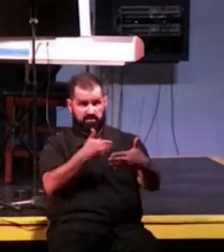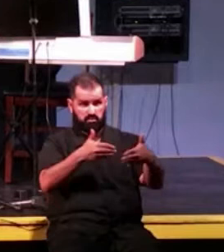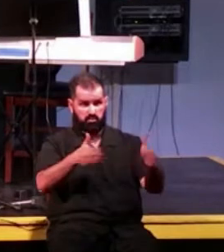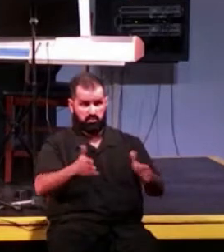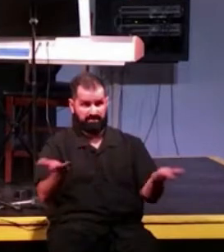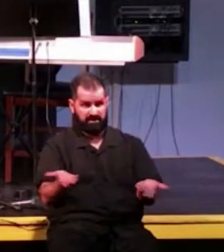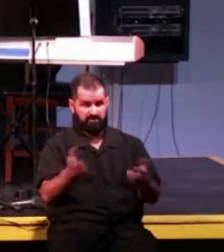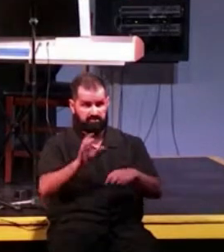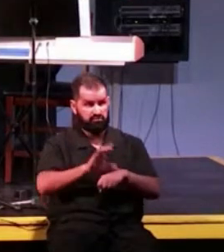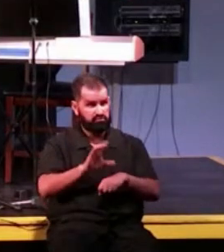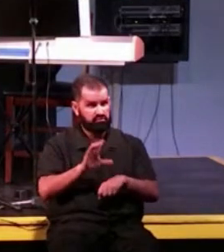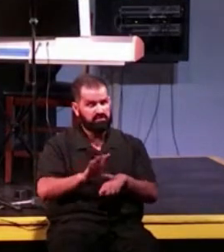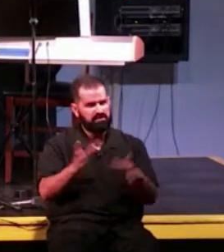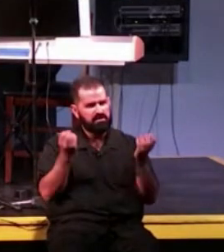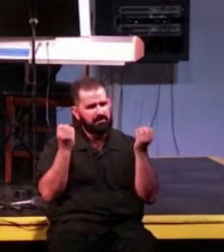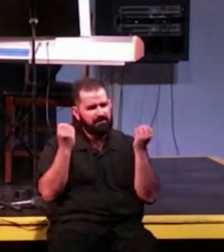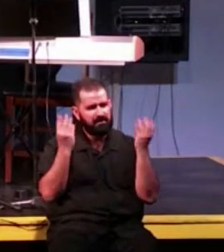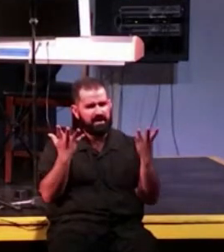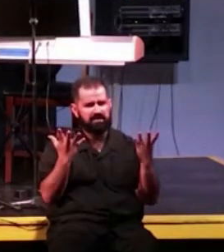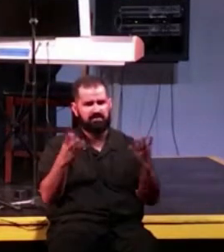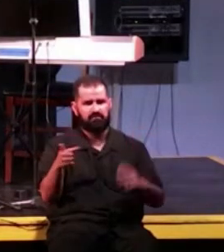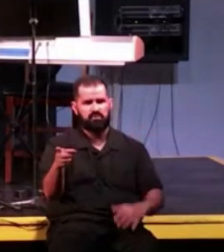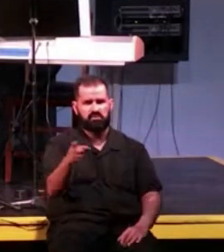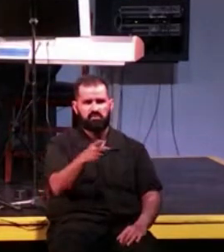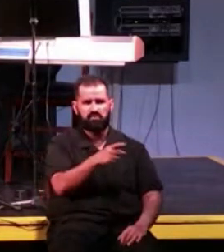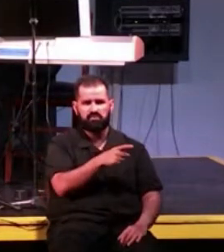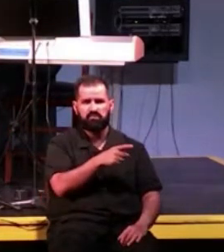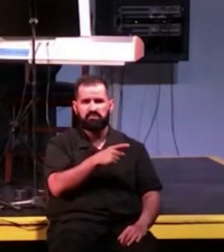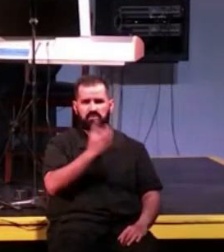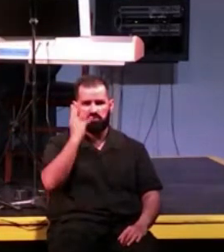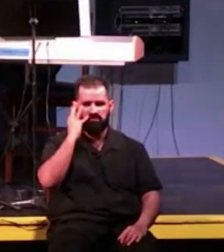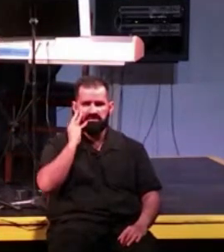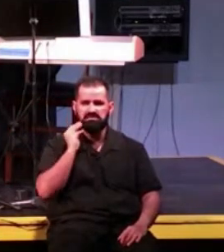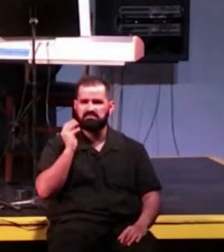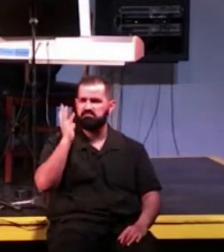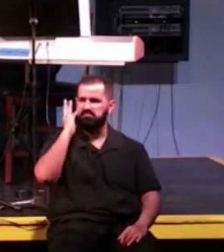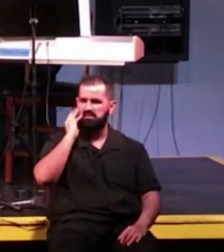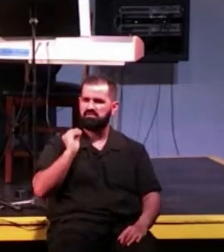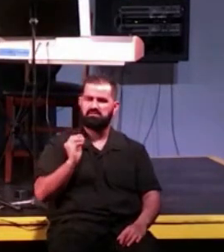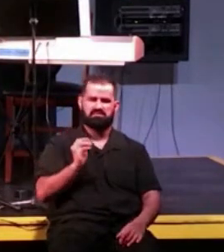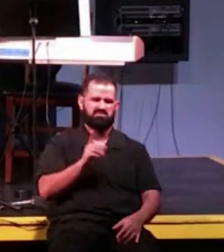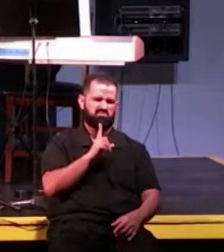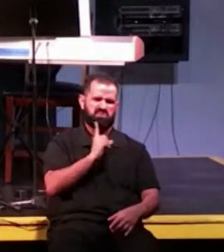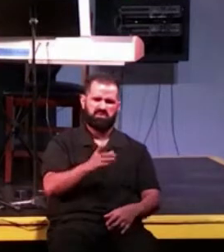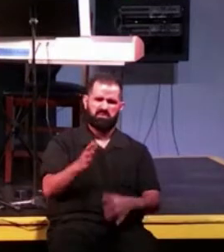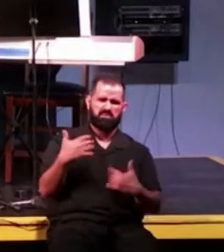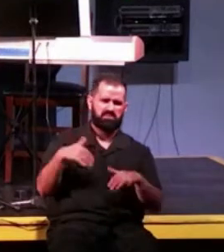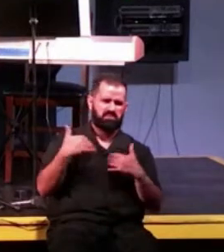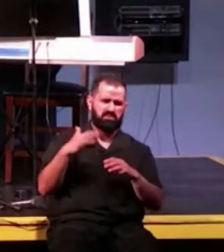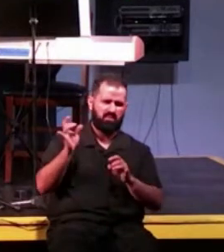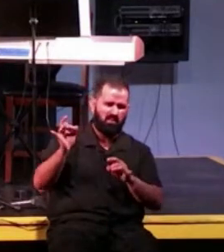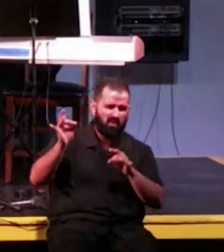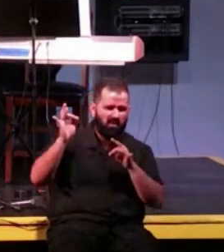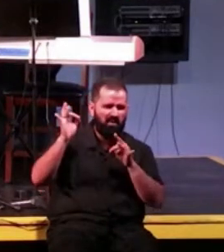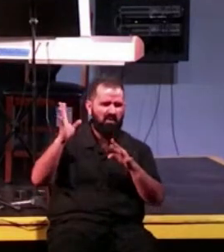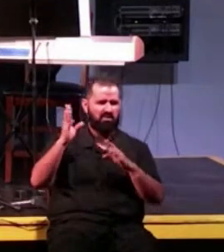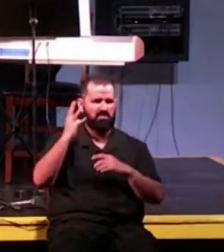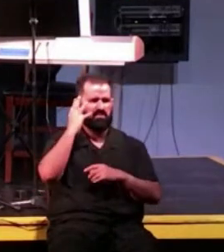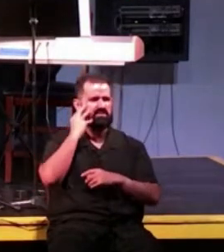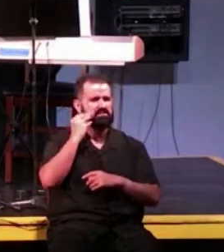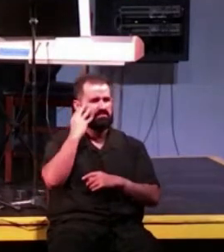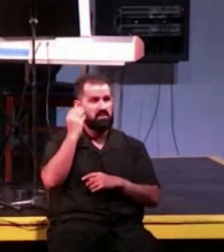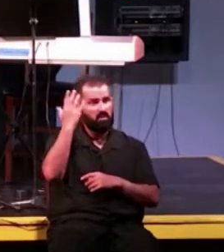this church, there's a lot of you who have gone through some ruthless things because of some pretty